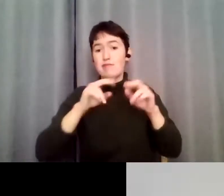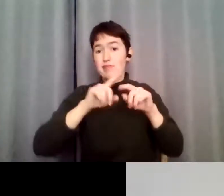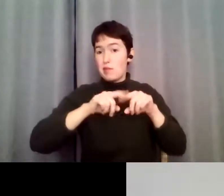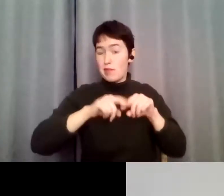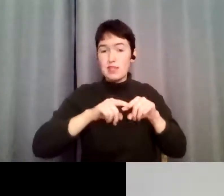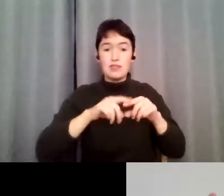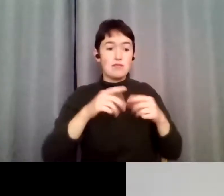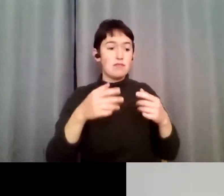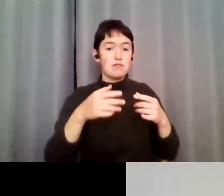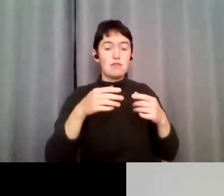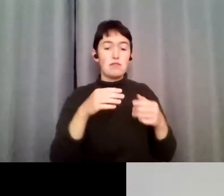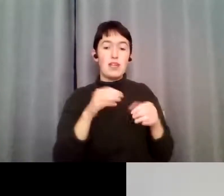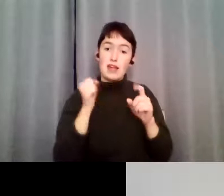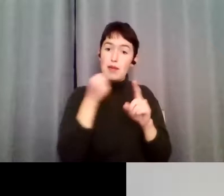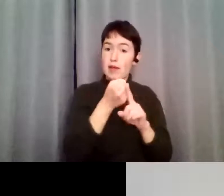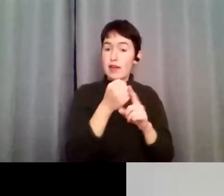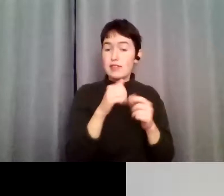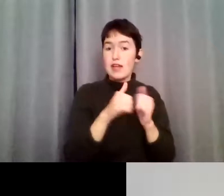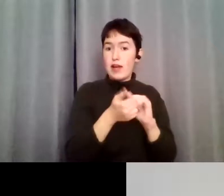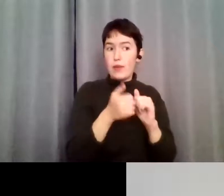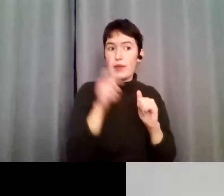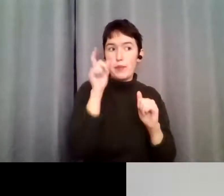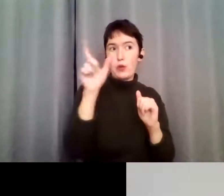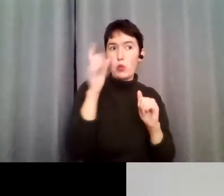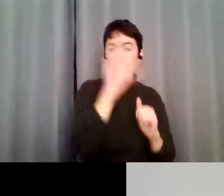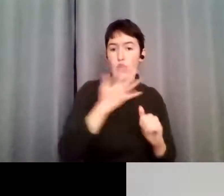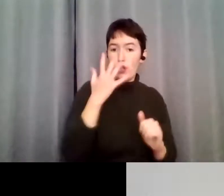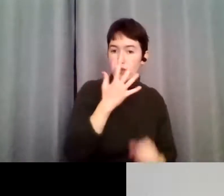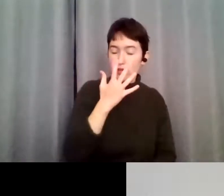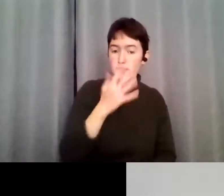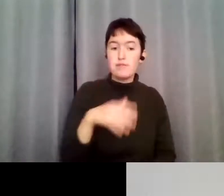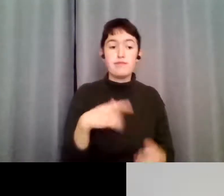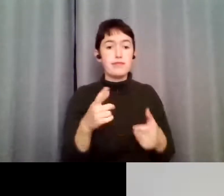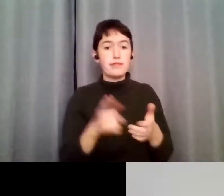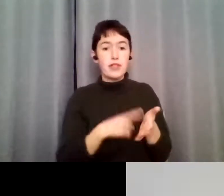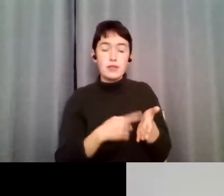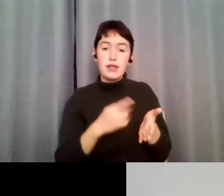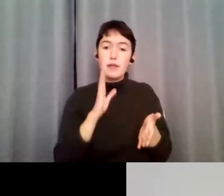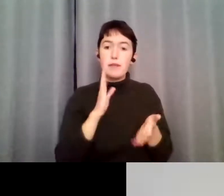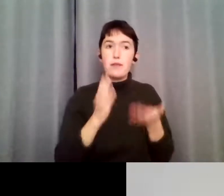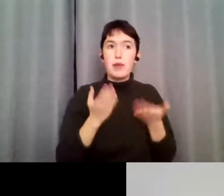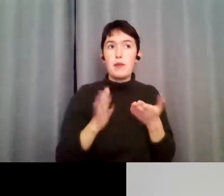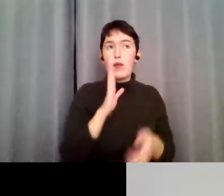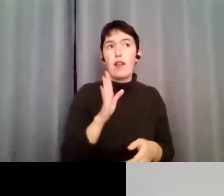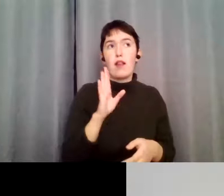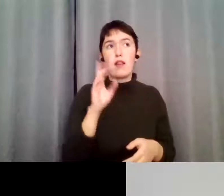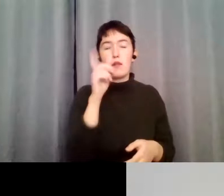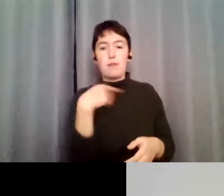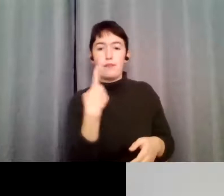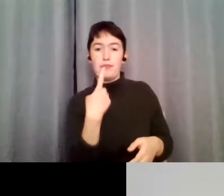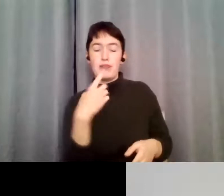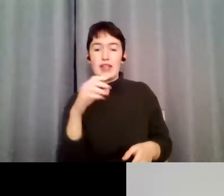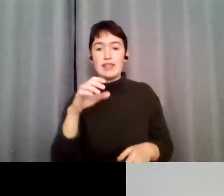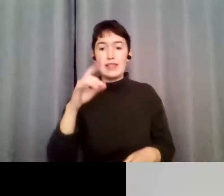sort of look like bright and silvery, other times it might look kind of yellow. A lot of those times what's